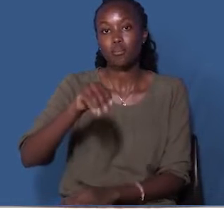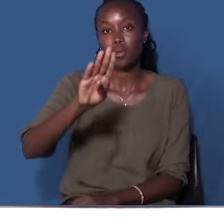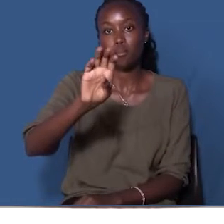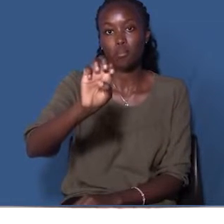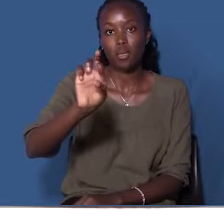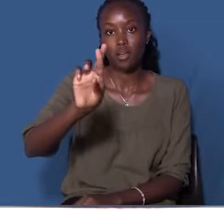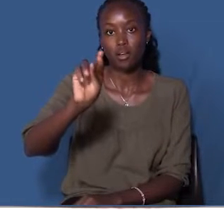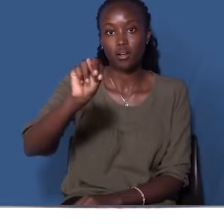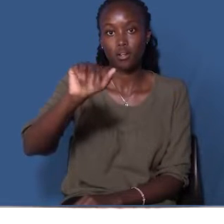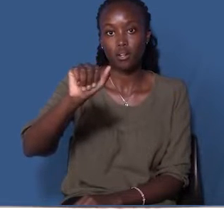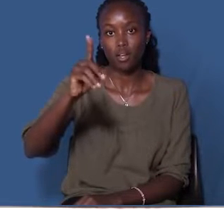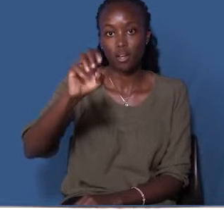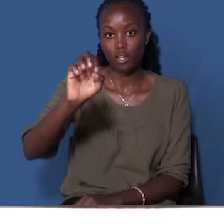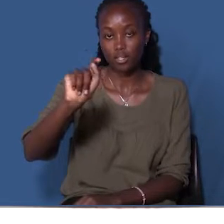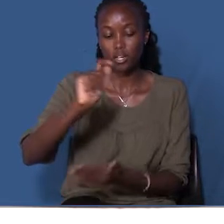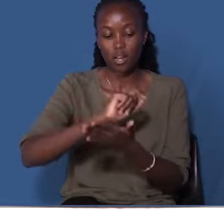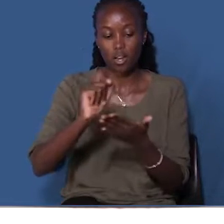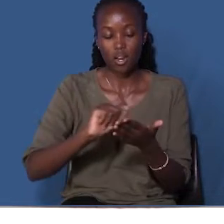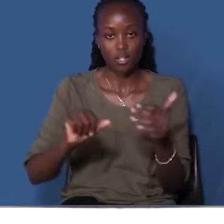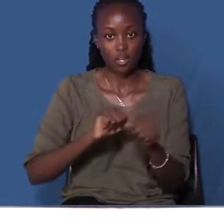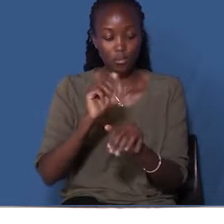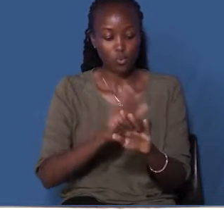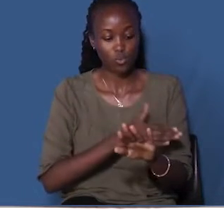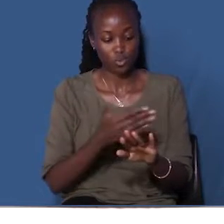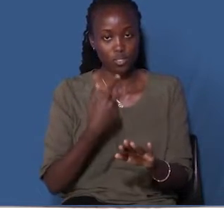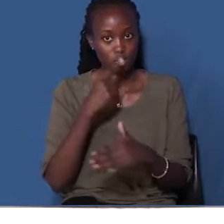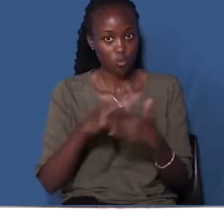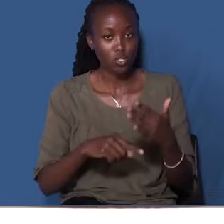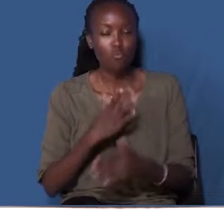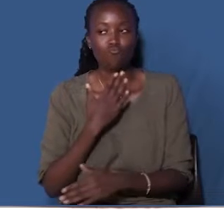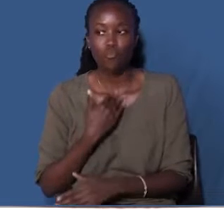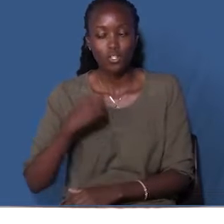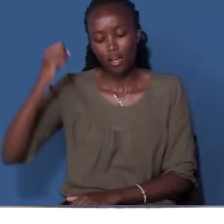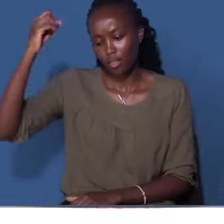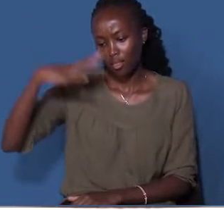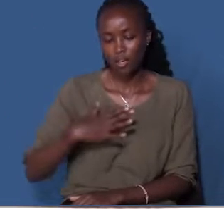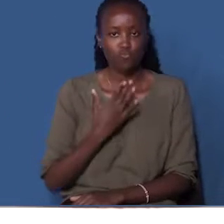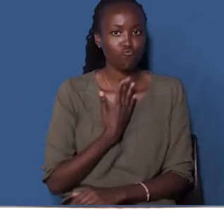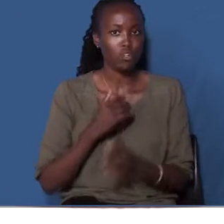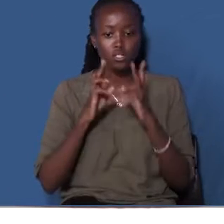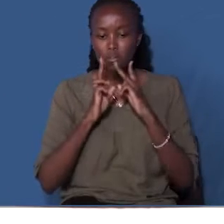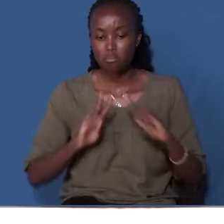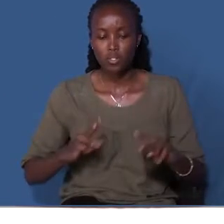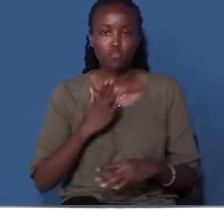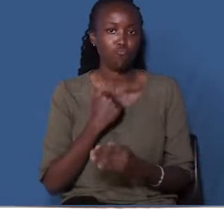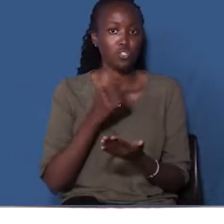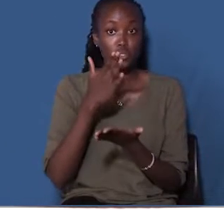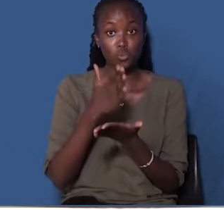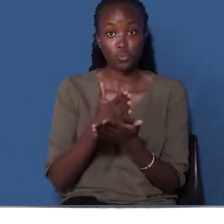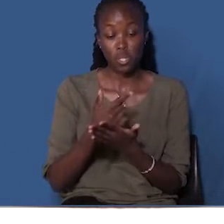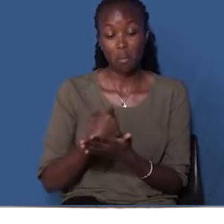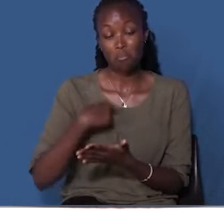some longings. He talks about some longings, longing for light, longing for truth, longing for peace, and longing for hope. And I